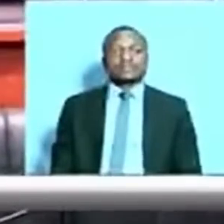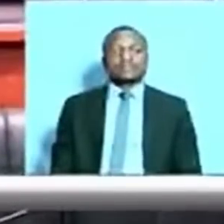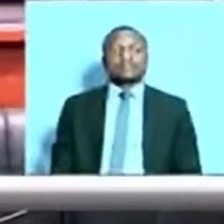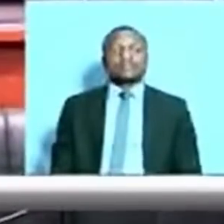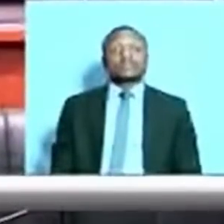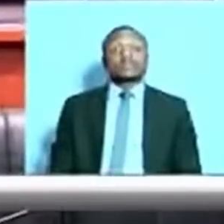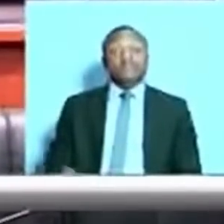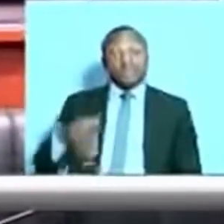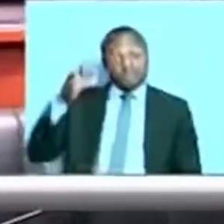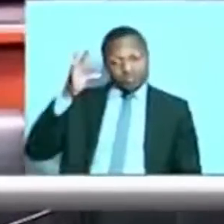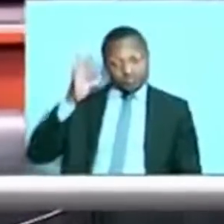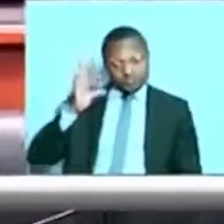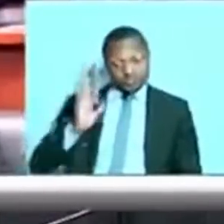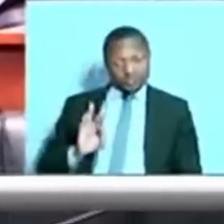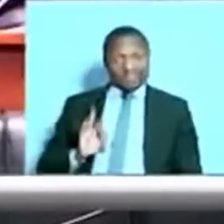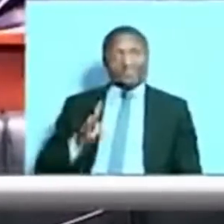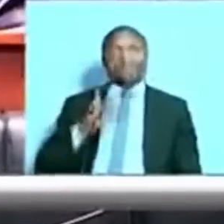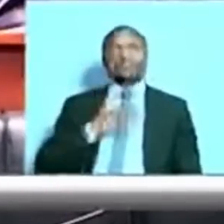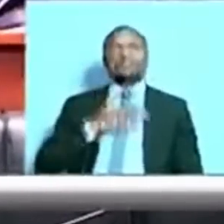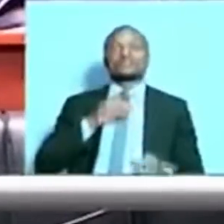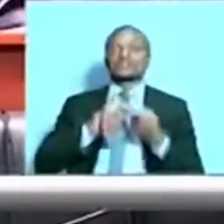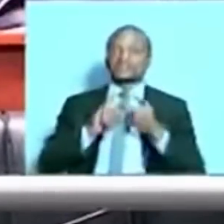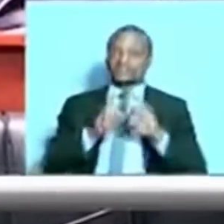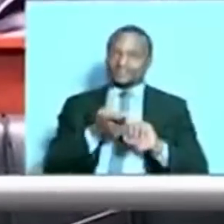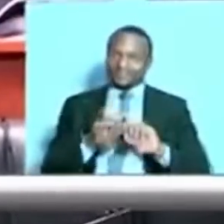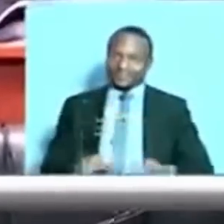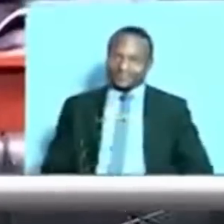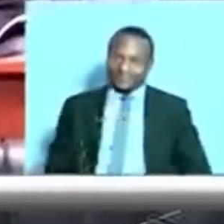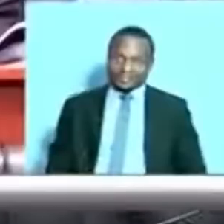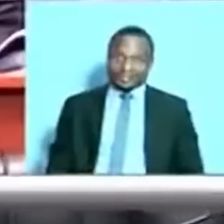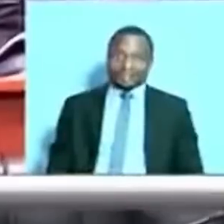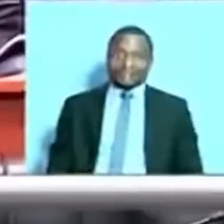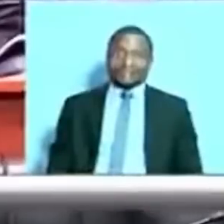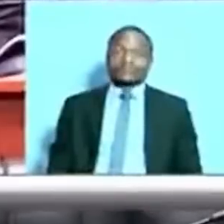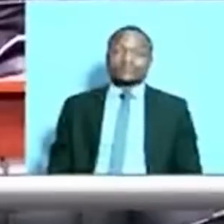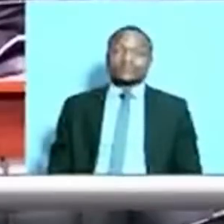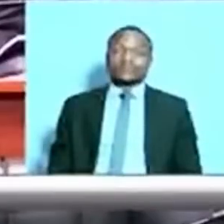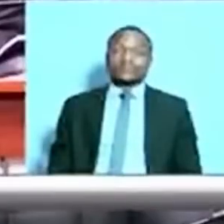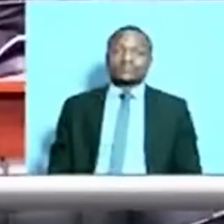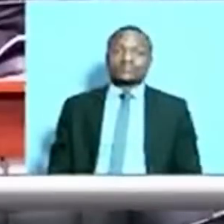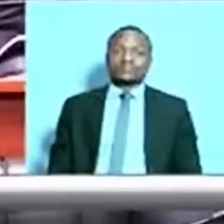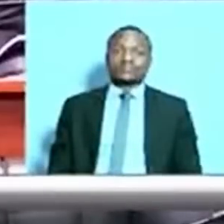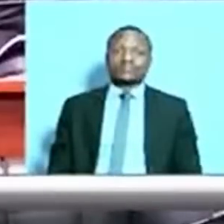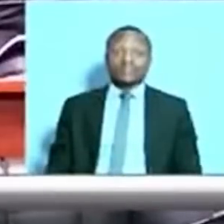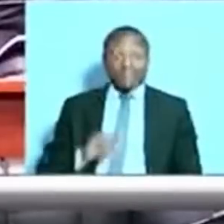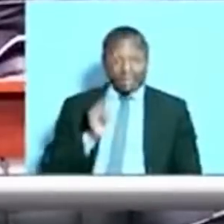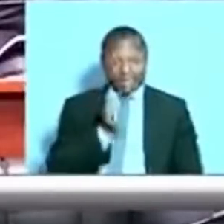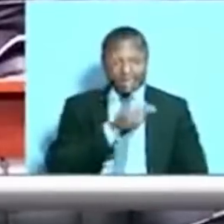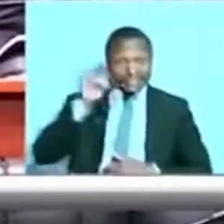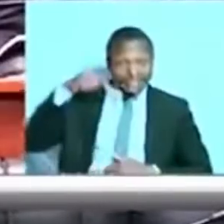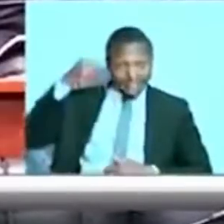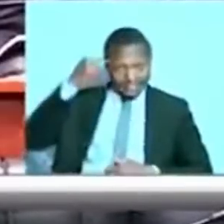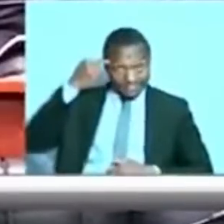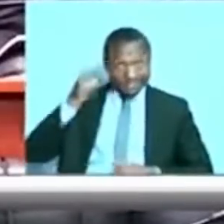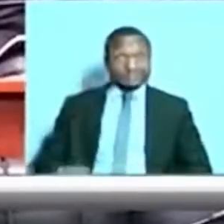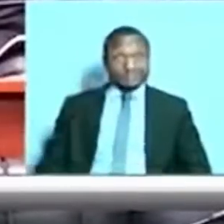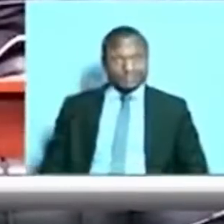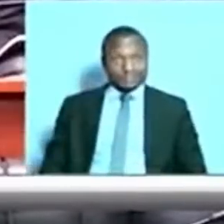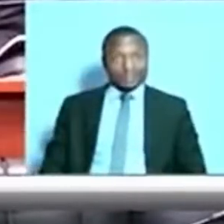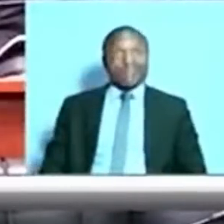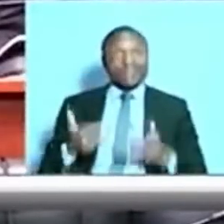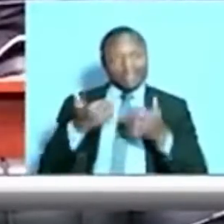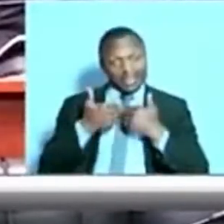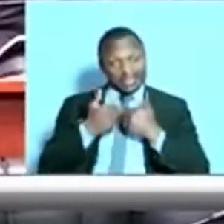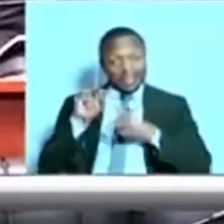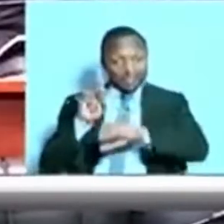for the benefit of my colleagues, us in government have a duty